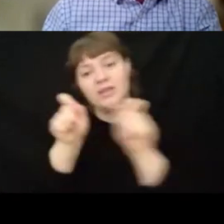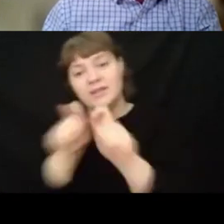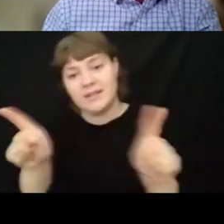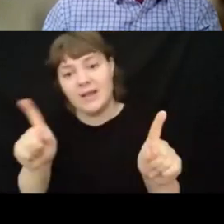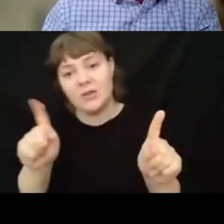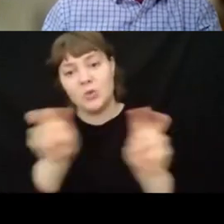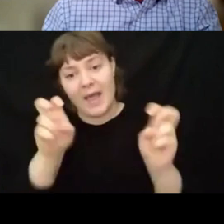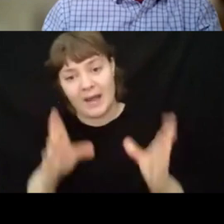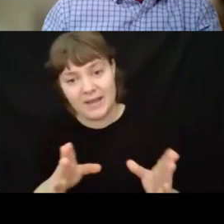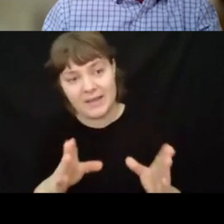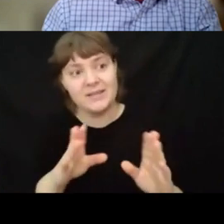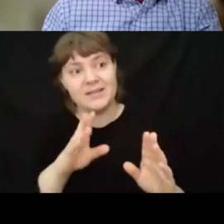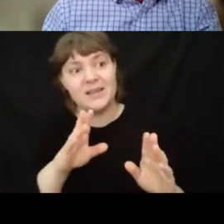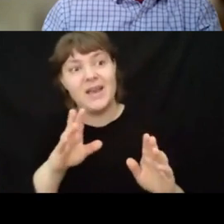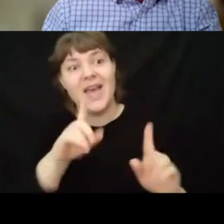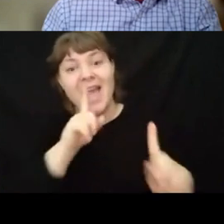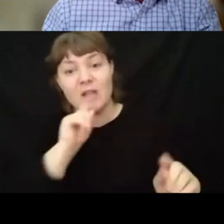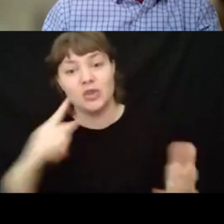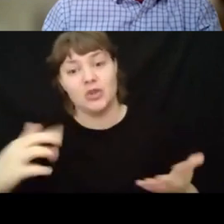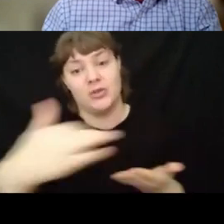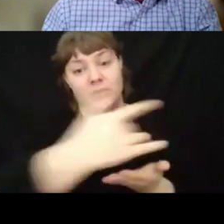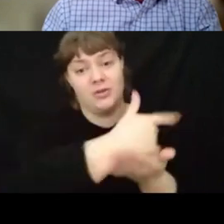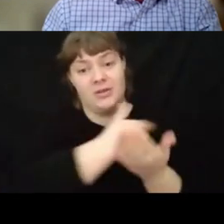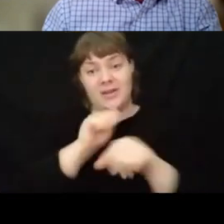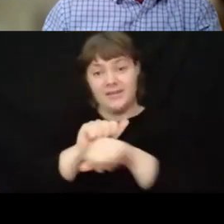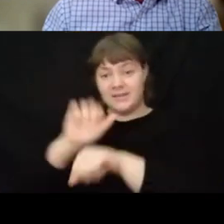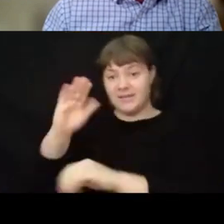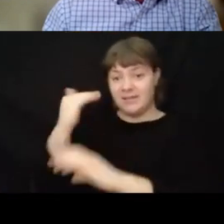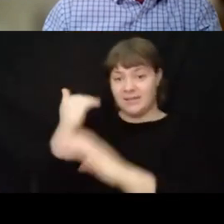answers compiled, and then send them out to you after